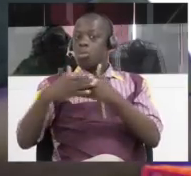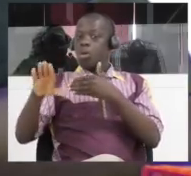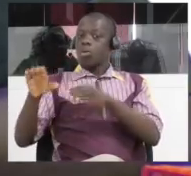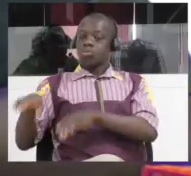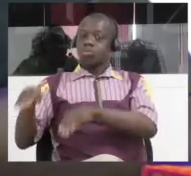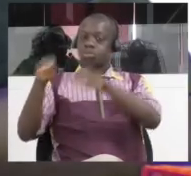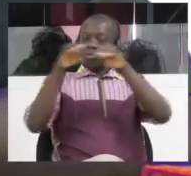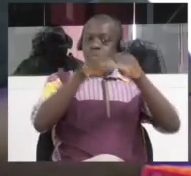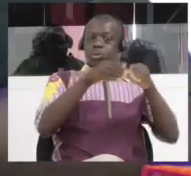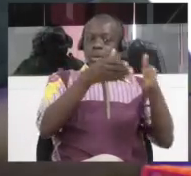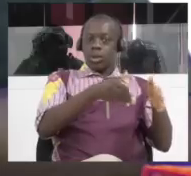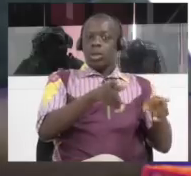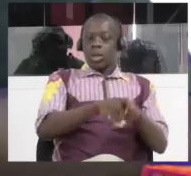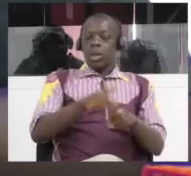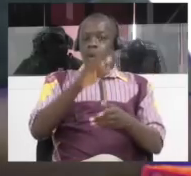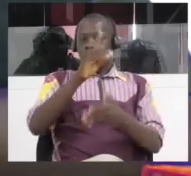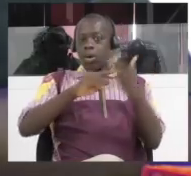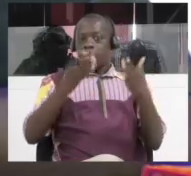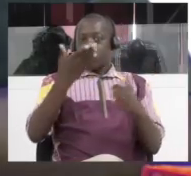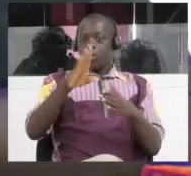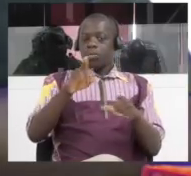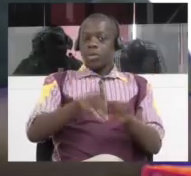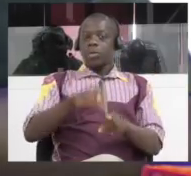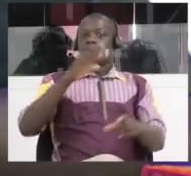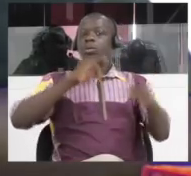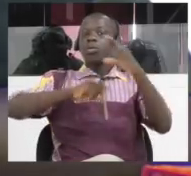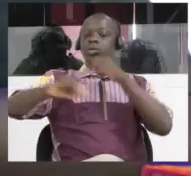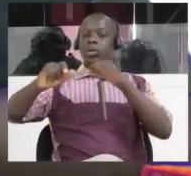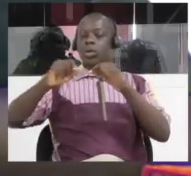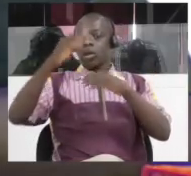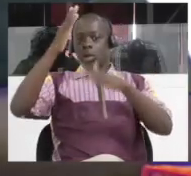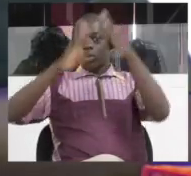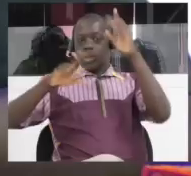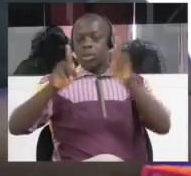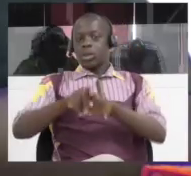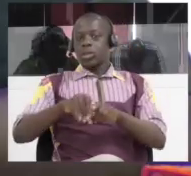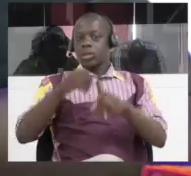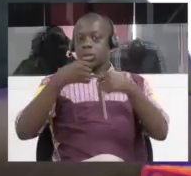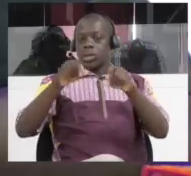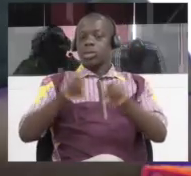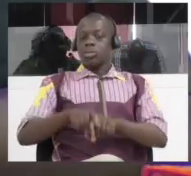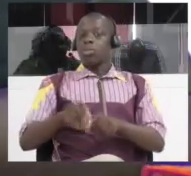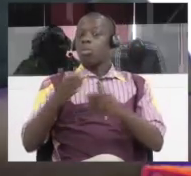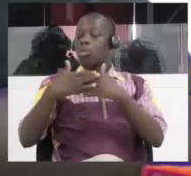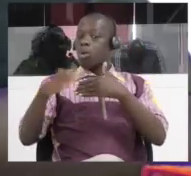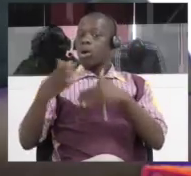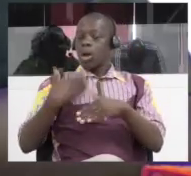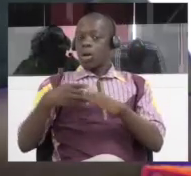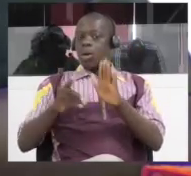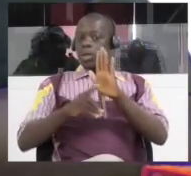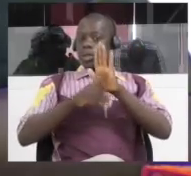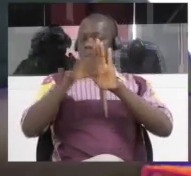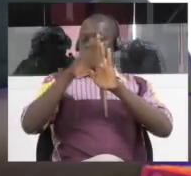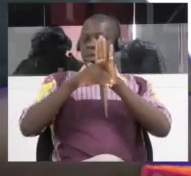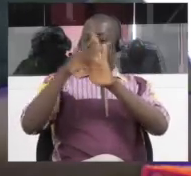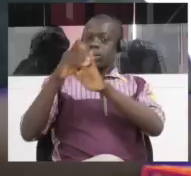apart from their professional military training, the officers, then most of them had a first degree in one area or another. For the